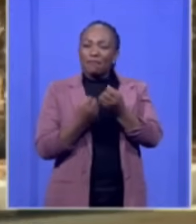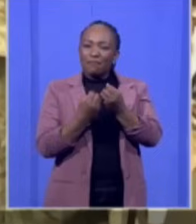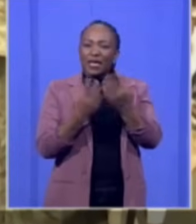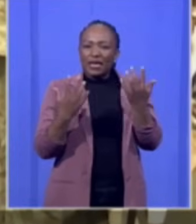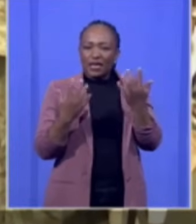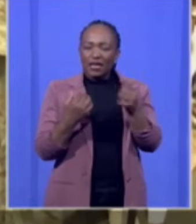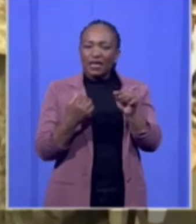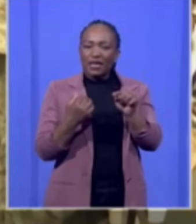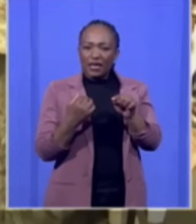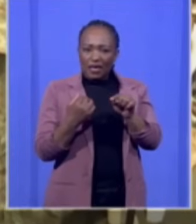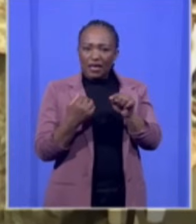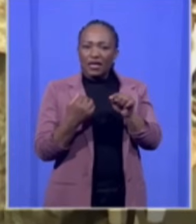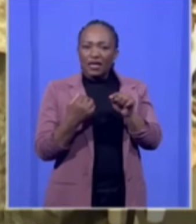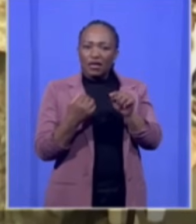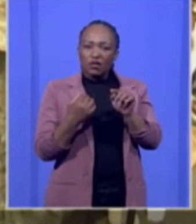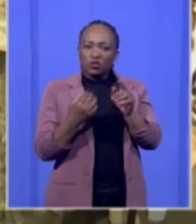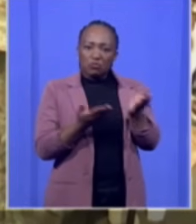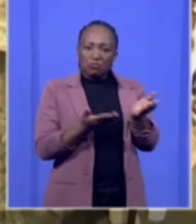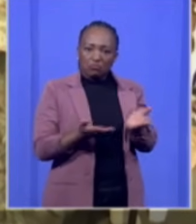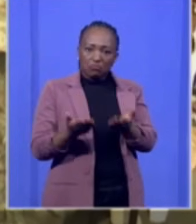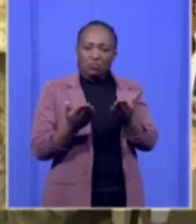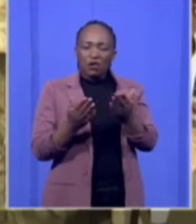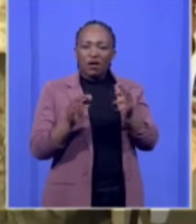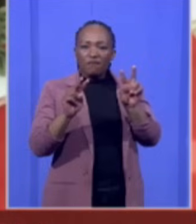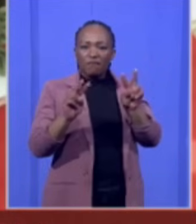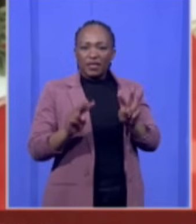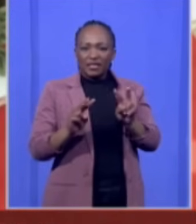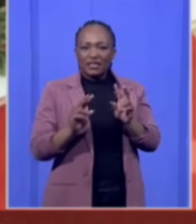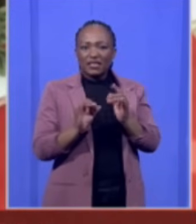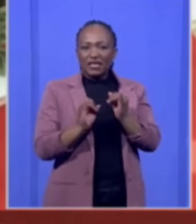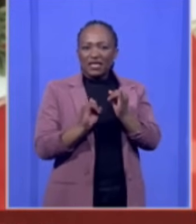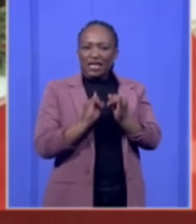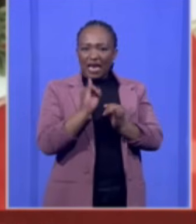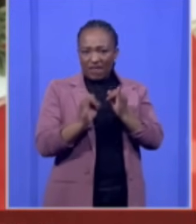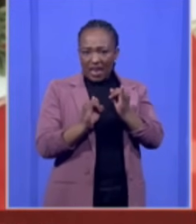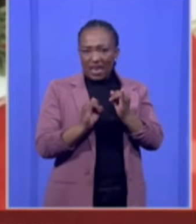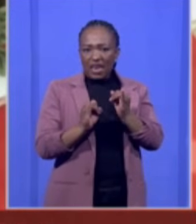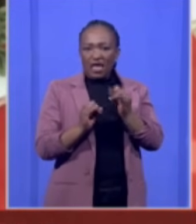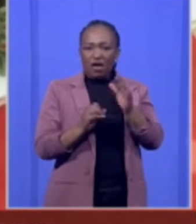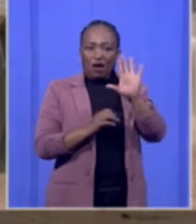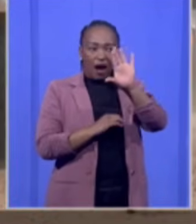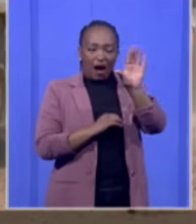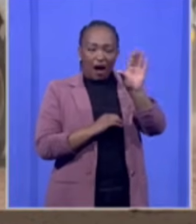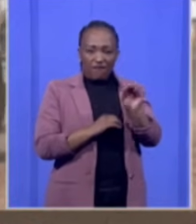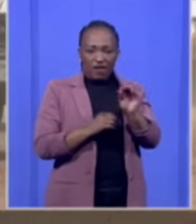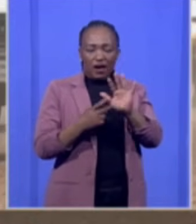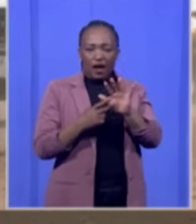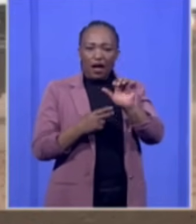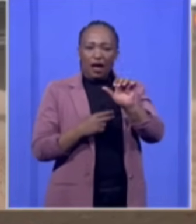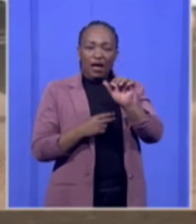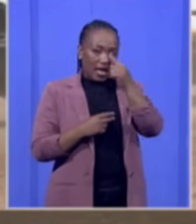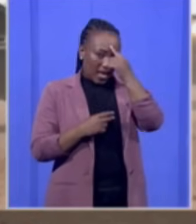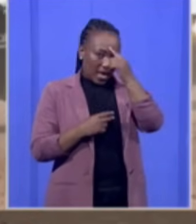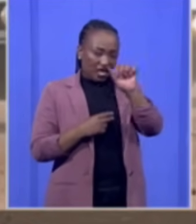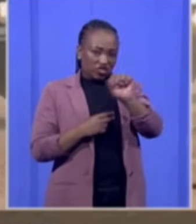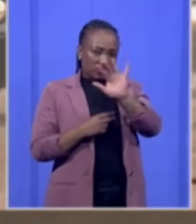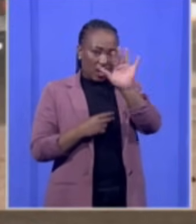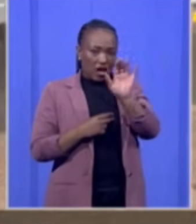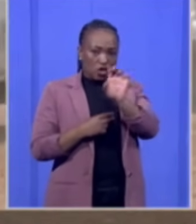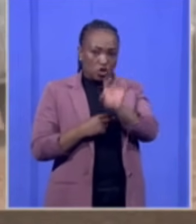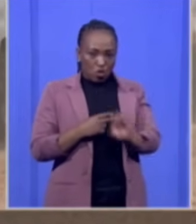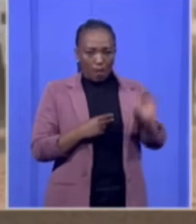168 ba rongweng ho theha kgotso dinaheng tse 11 tsa kontinente ya Afrika, Asia, Europa le botjhabela bo